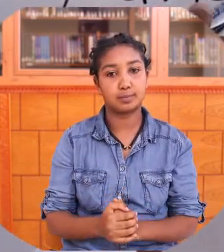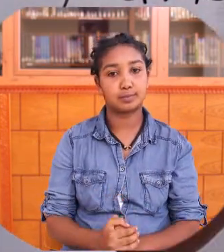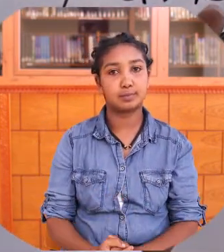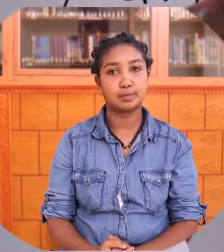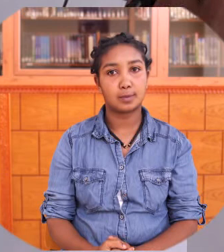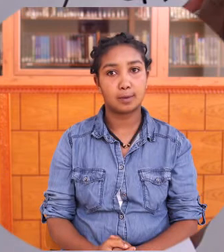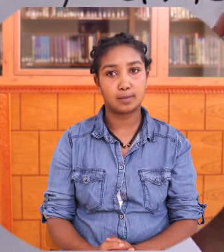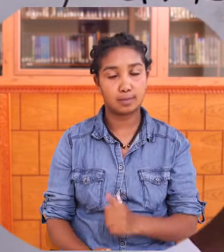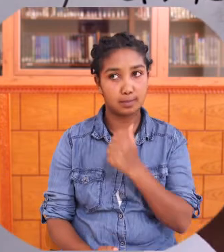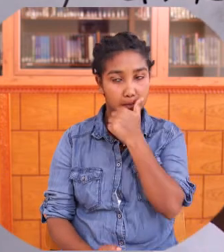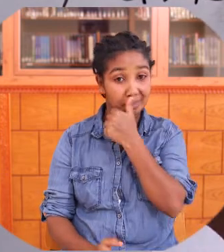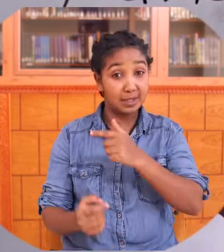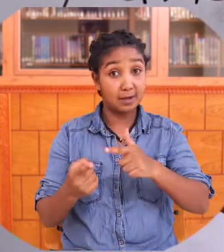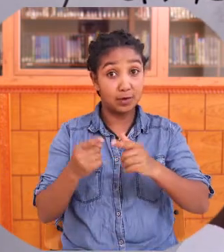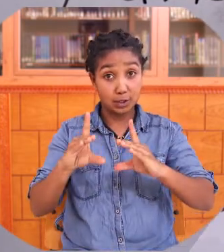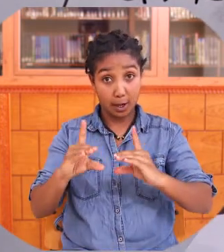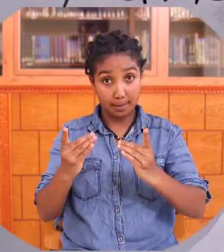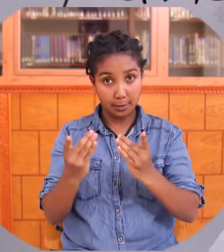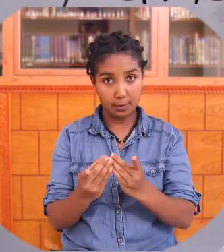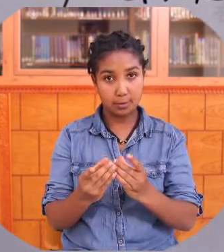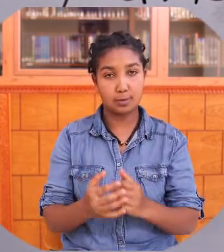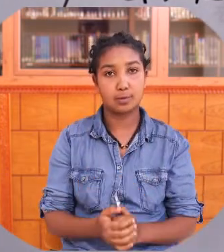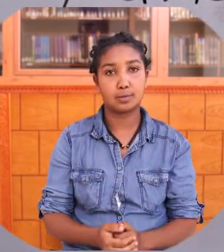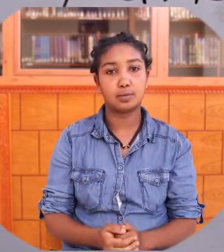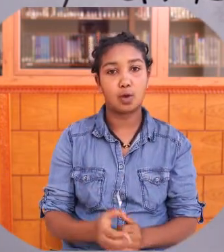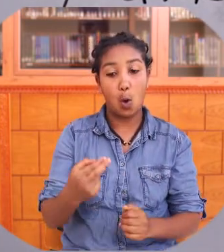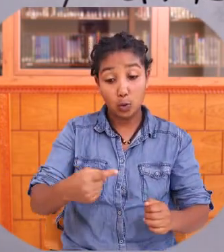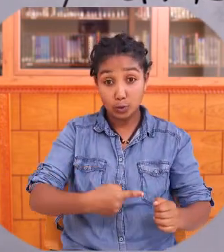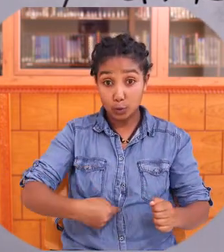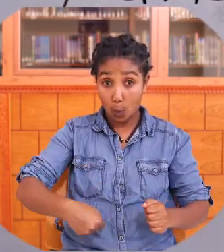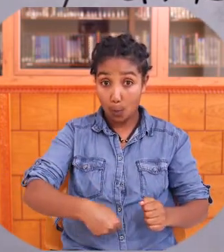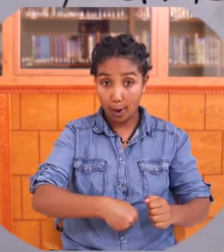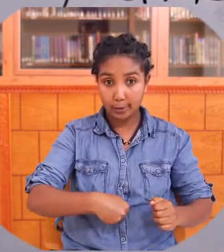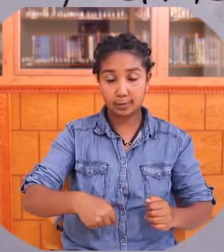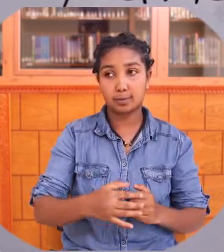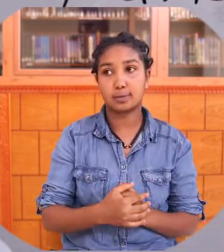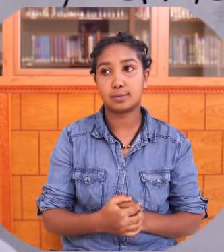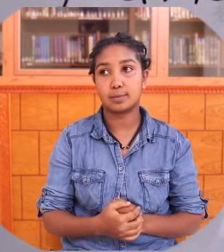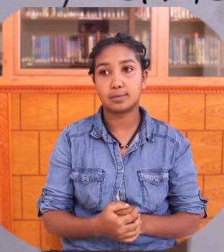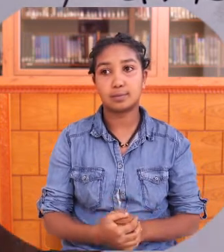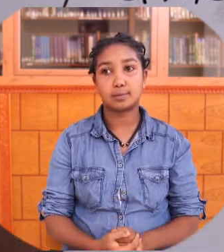Rumen is first chamber or stomach.